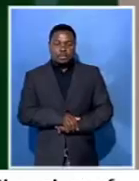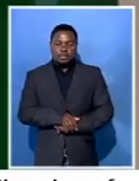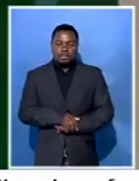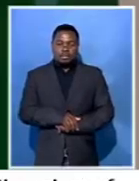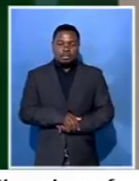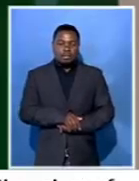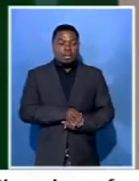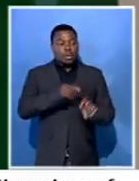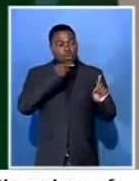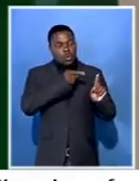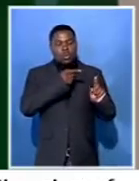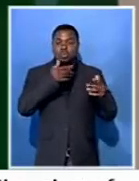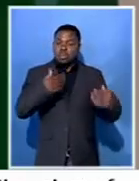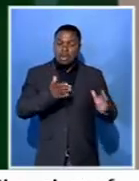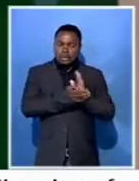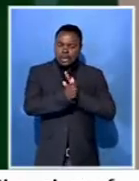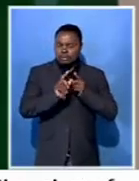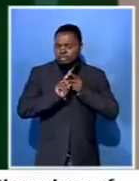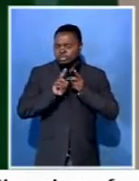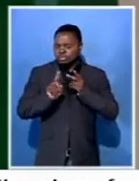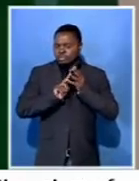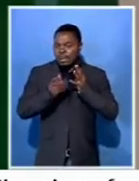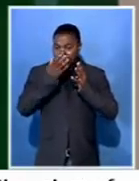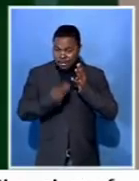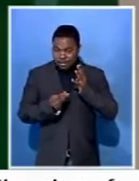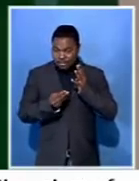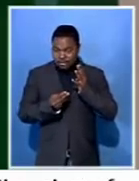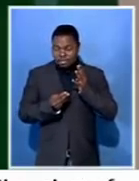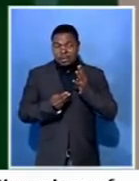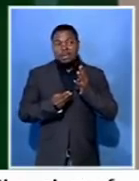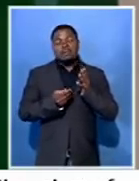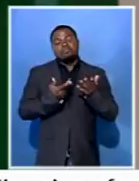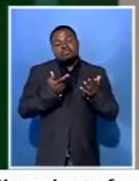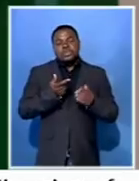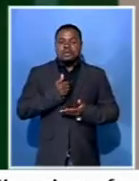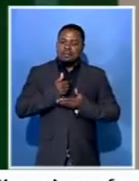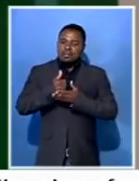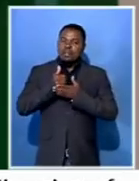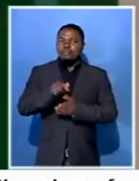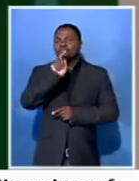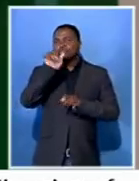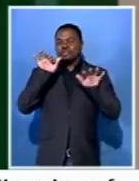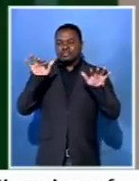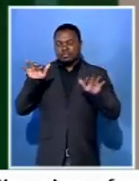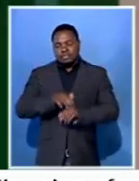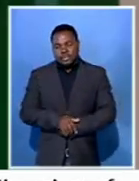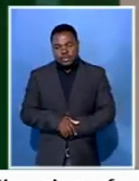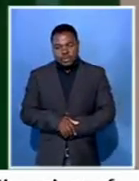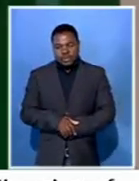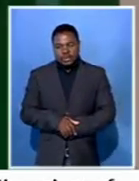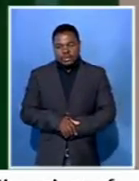one who used his abundant abilities for the sake of others,